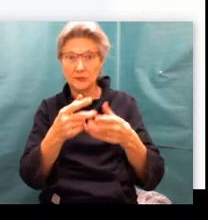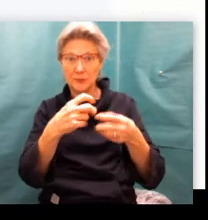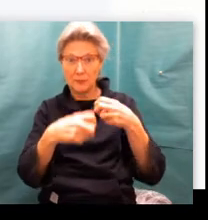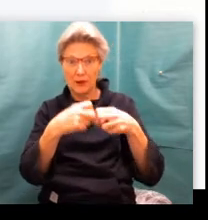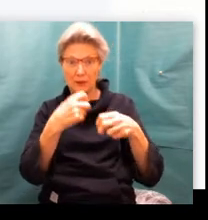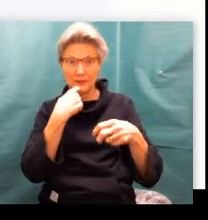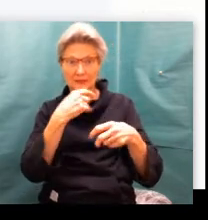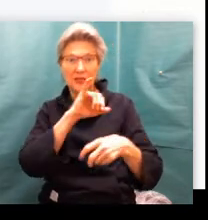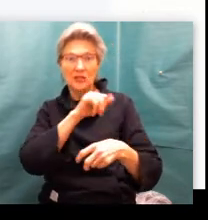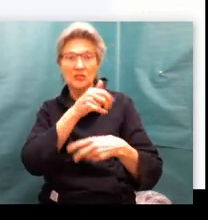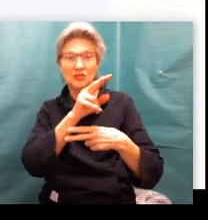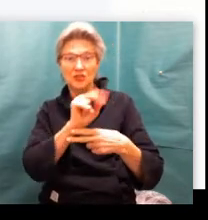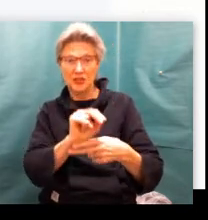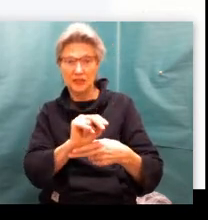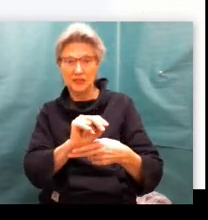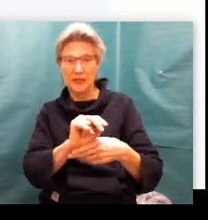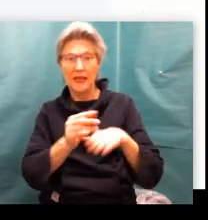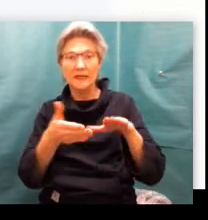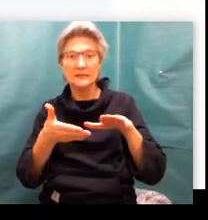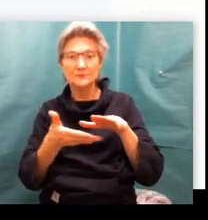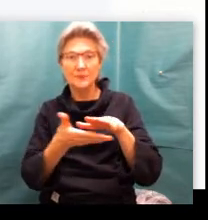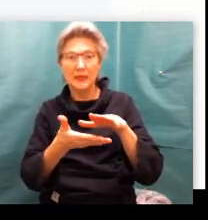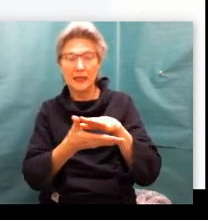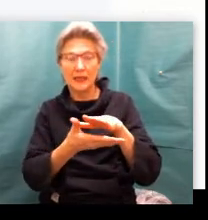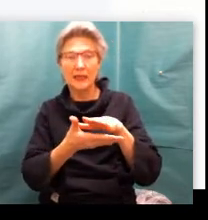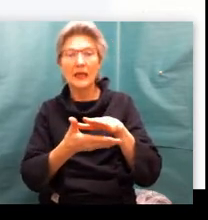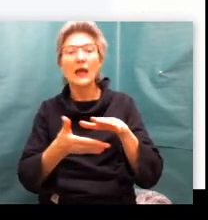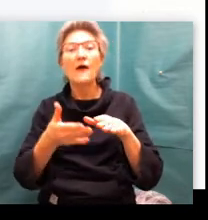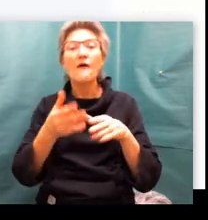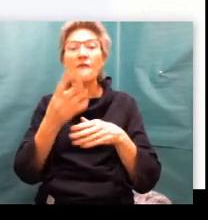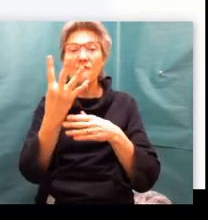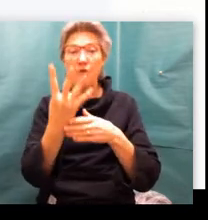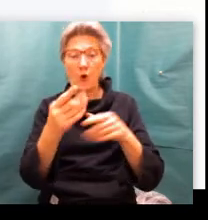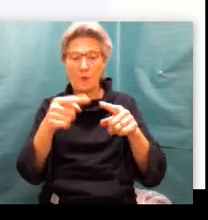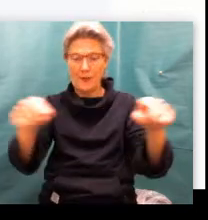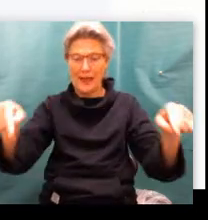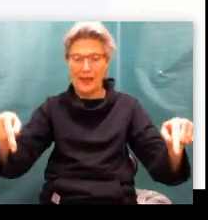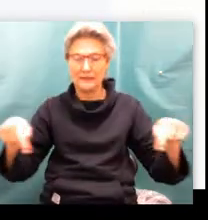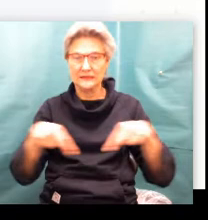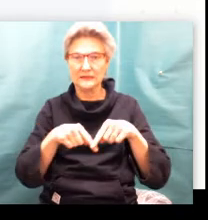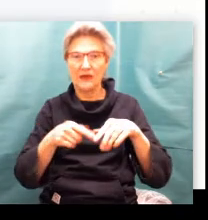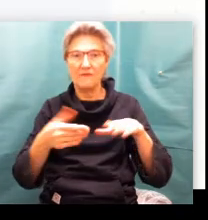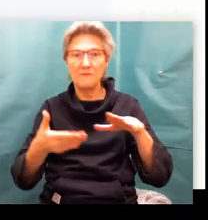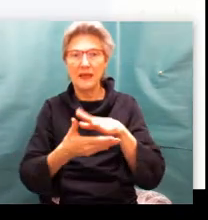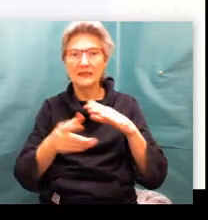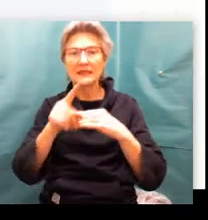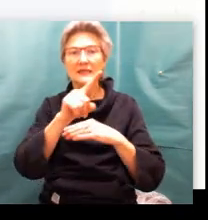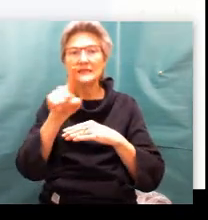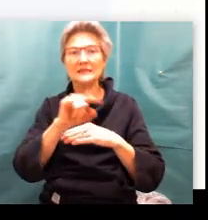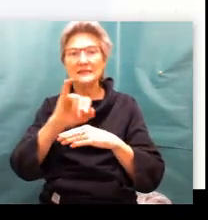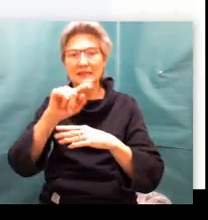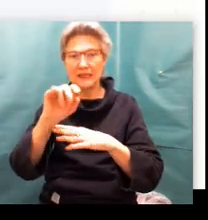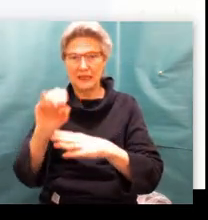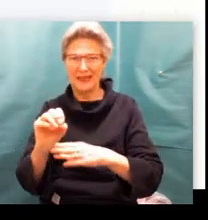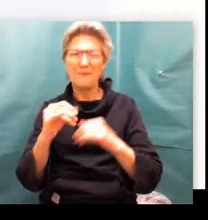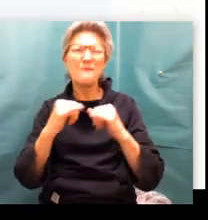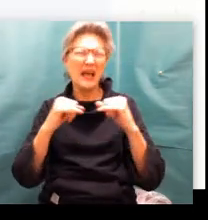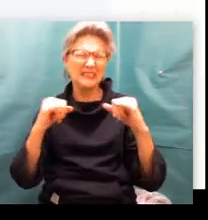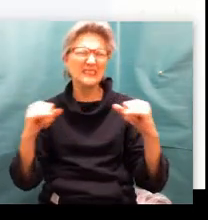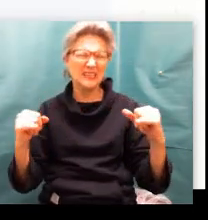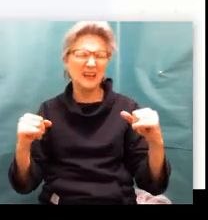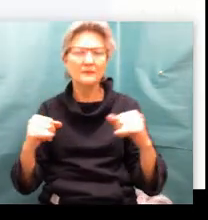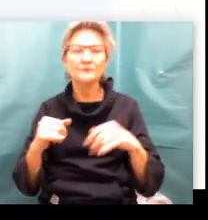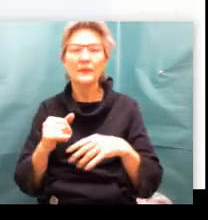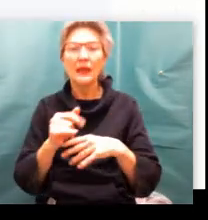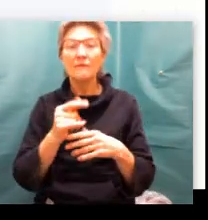says, Jen is making 4 pans of baked ziti. Baked ziti is a type of pasta, like mastacholi for those of you that don't know. For each pan,